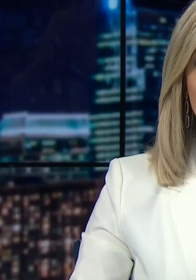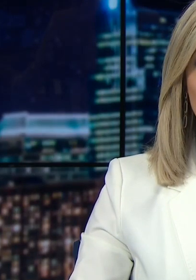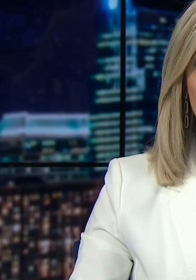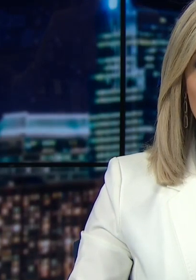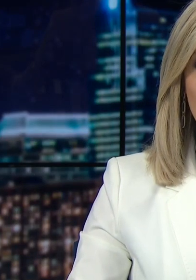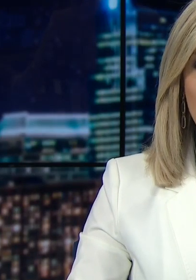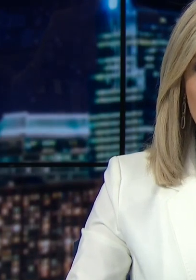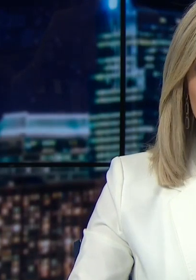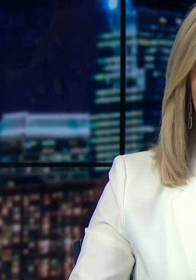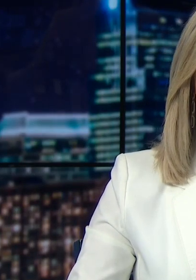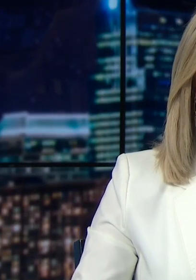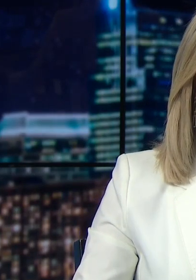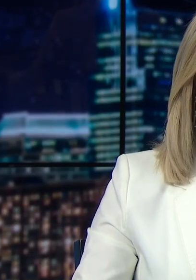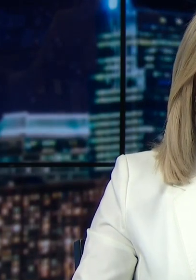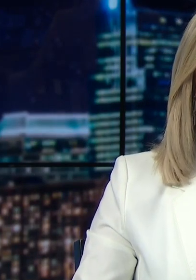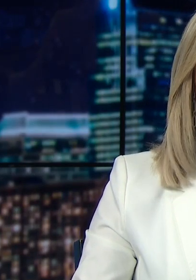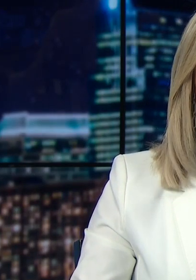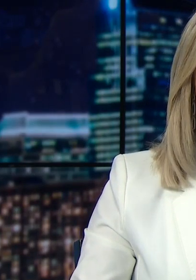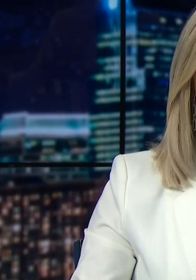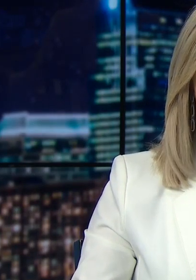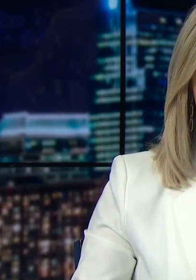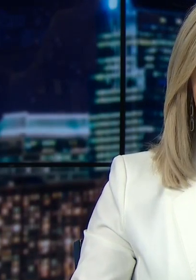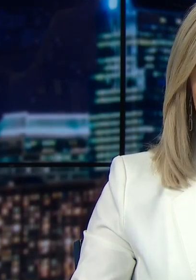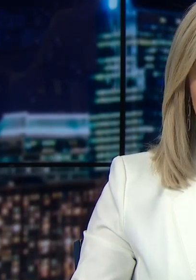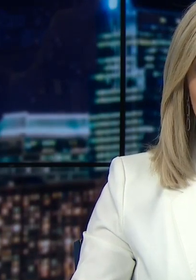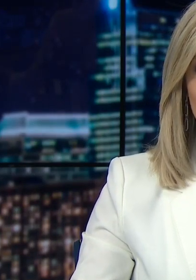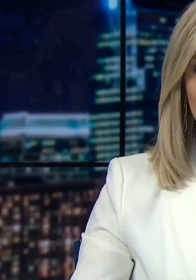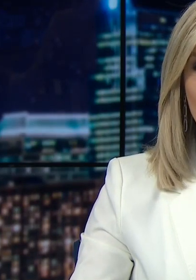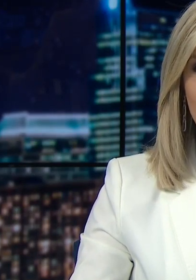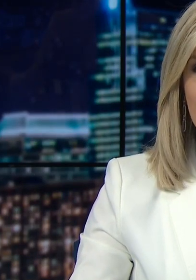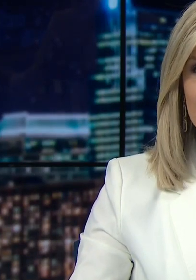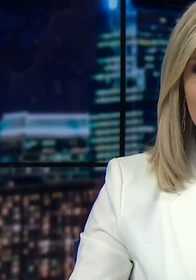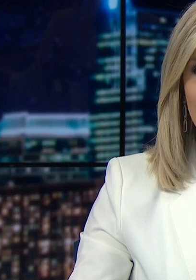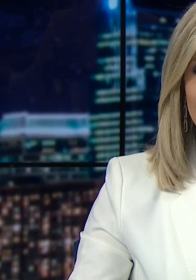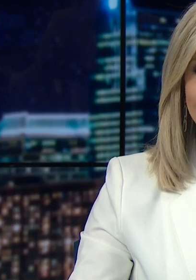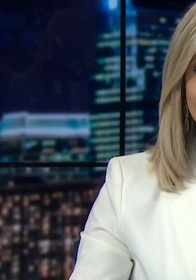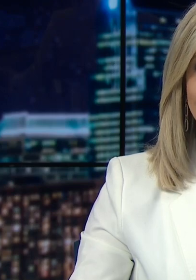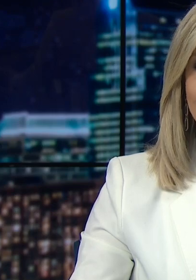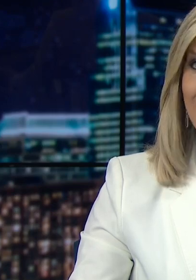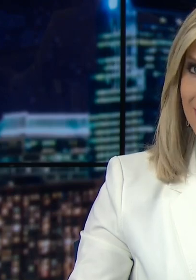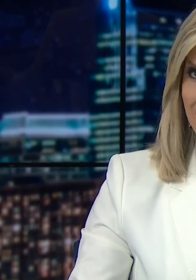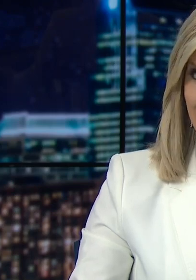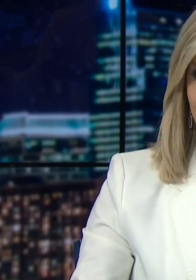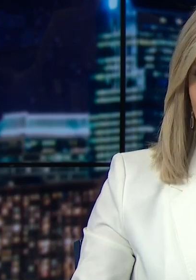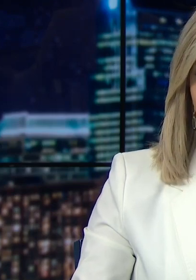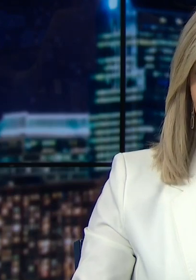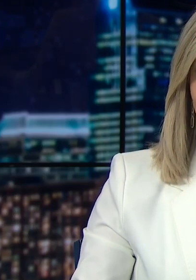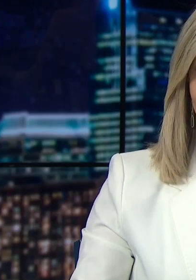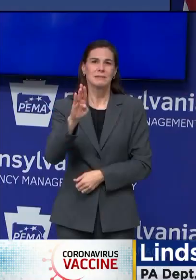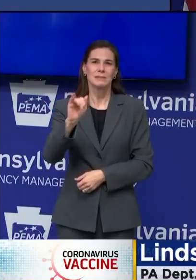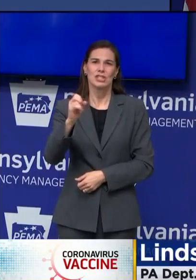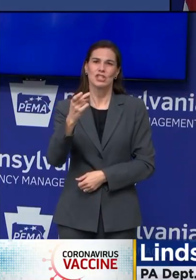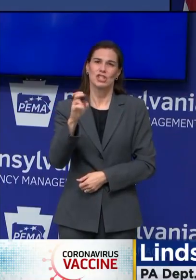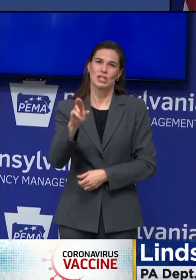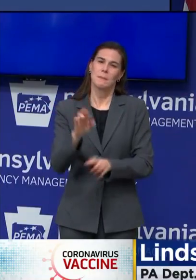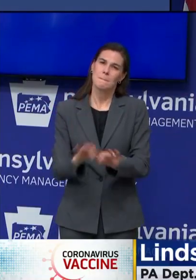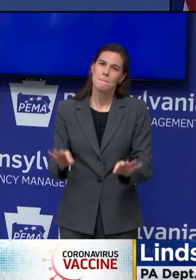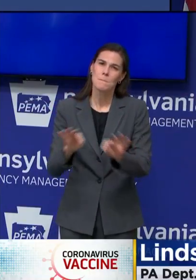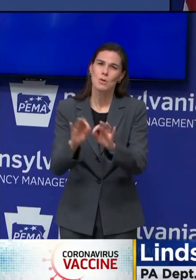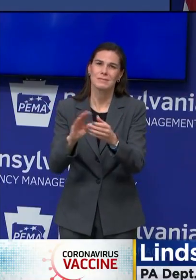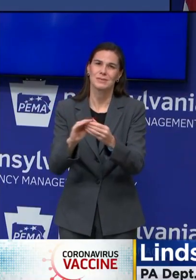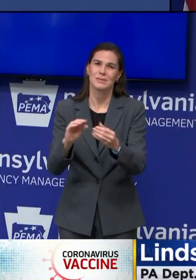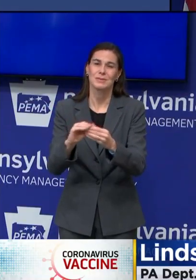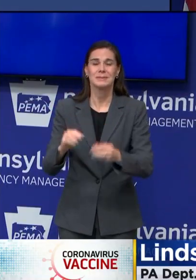The Pennsylvania Department of Health says it is working feverishly to administer COVID-19 vaccines as they get them. This